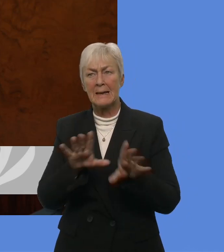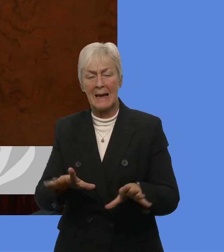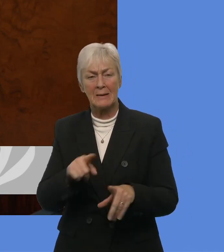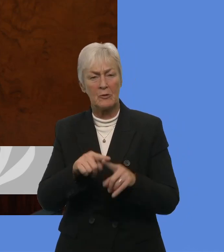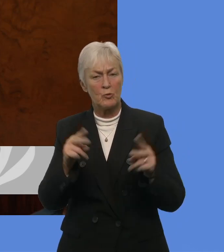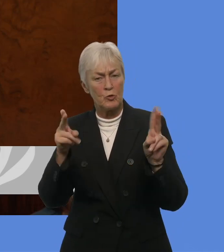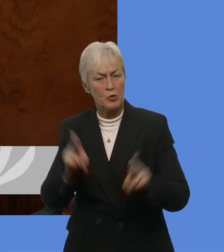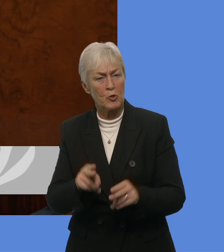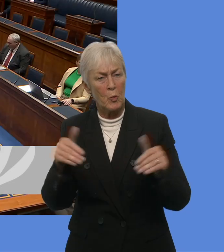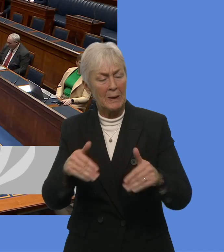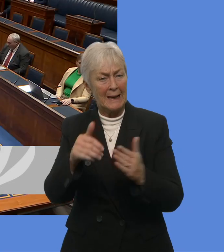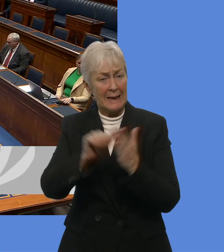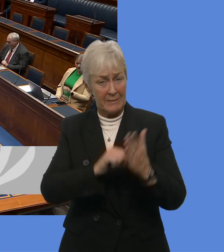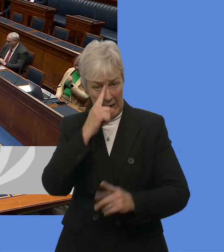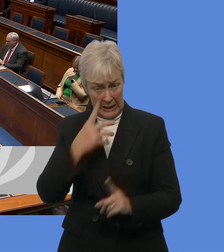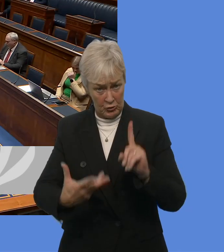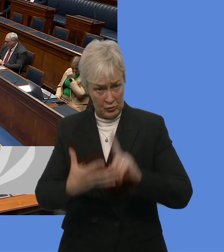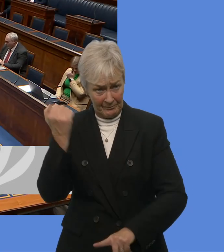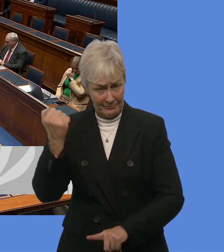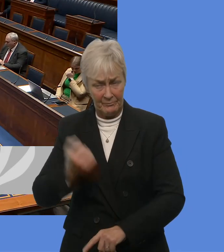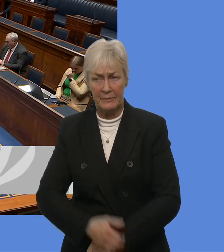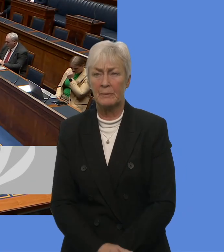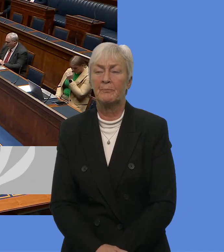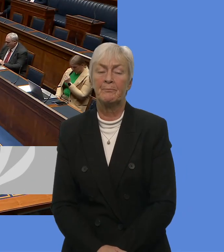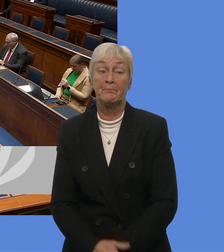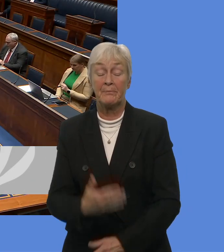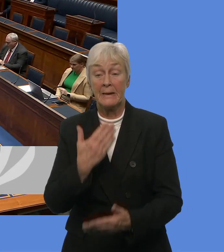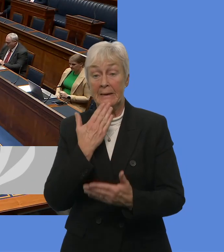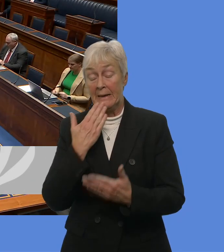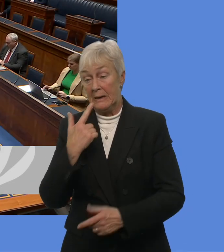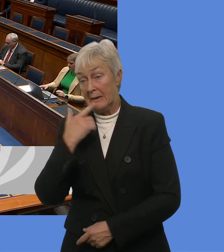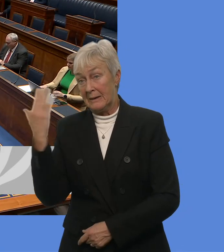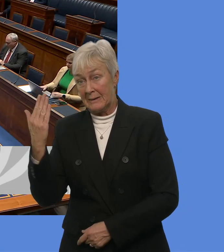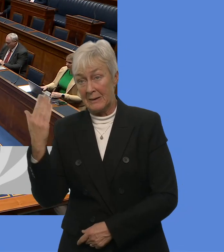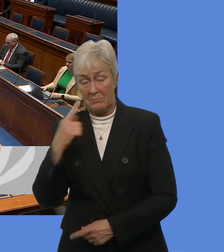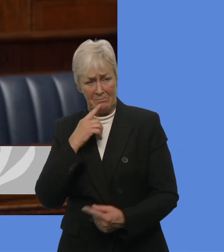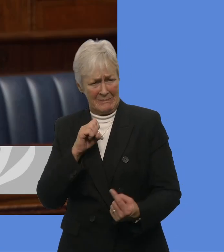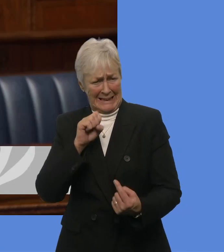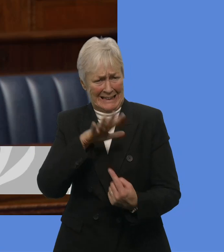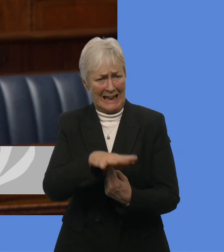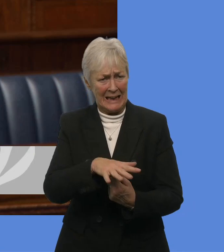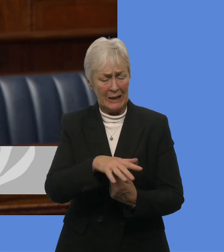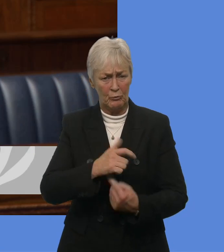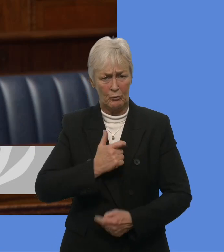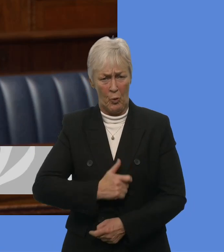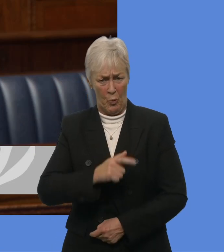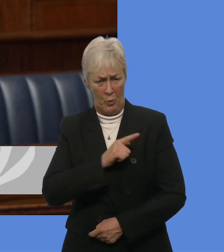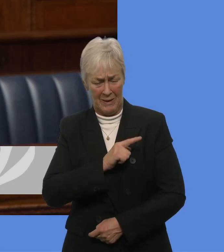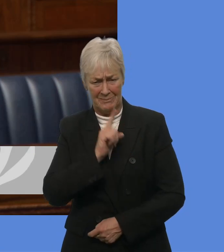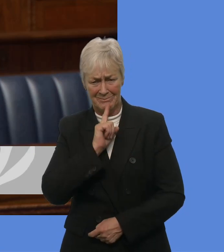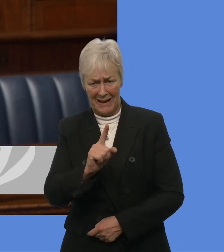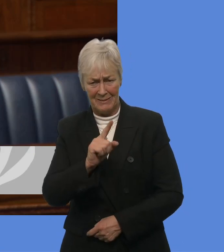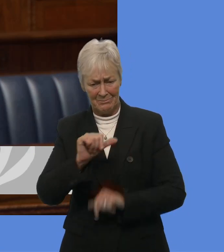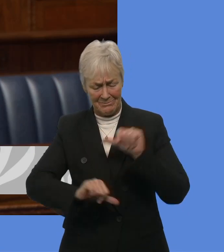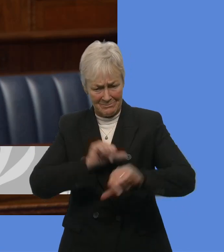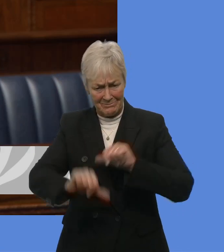lists, will actually be achieved. Thank you, Mr. Speaker. I think we play a really key role because, as outlined during the process of the